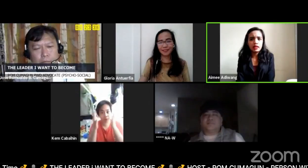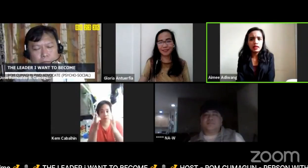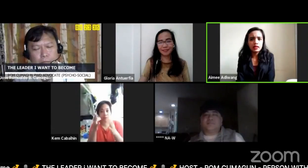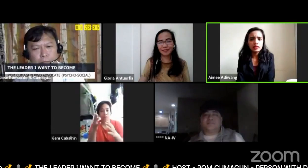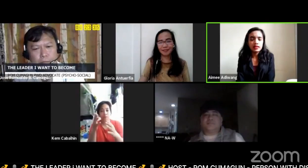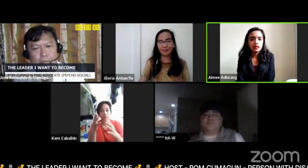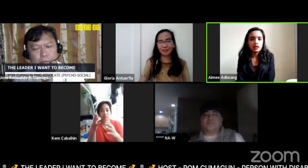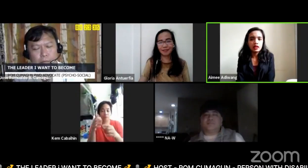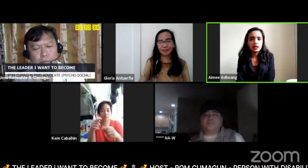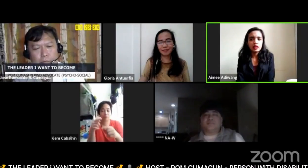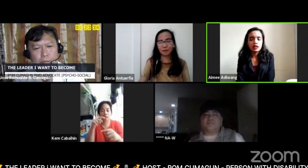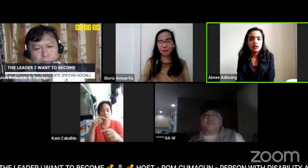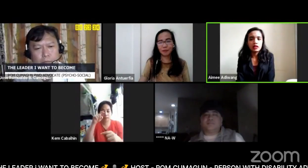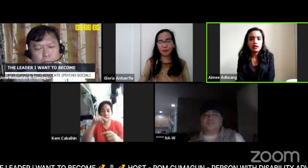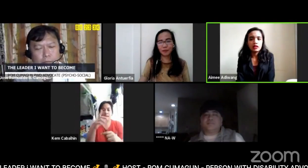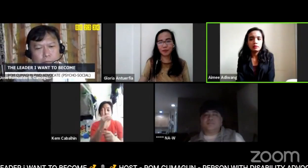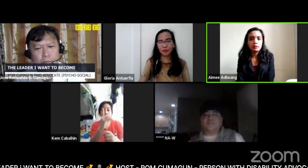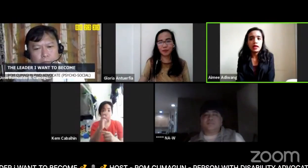importante naman is